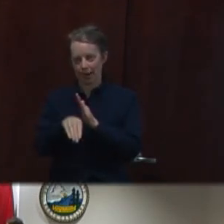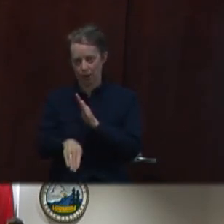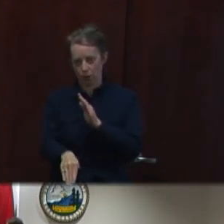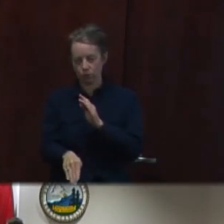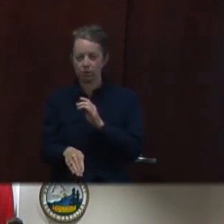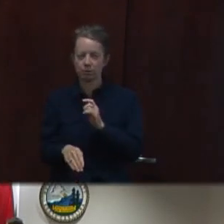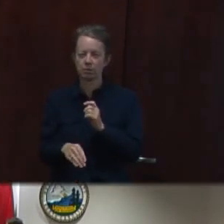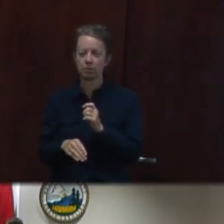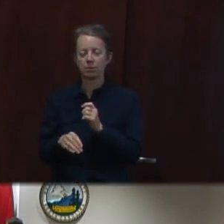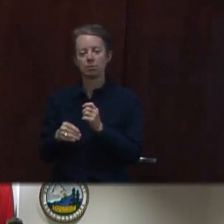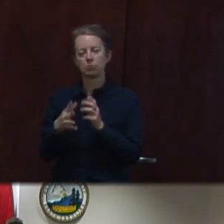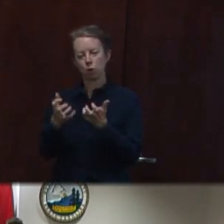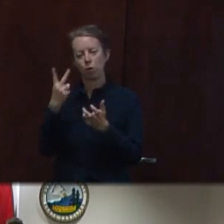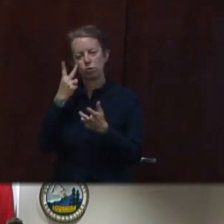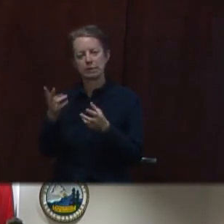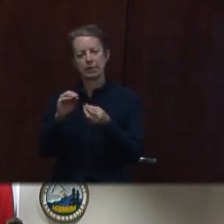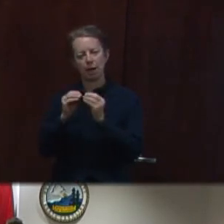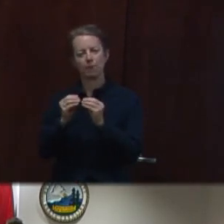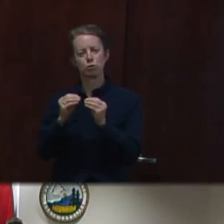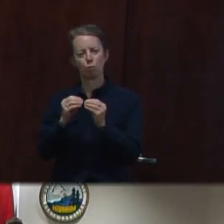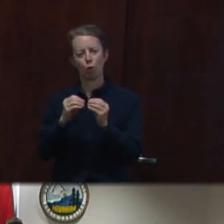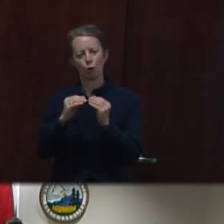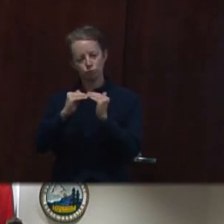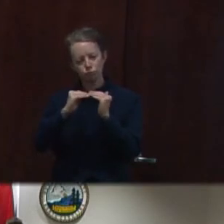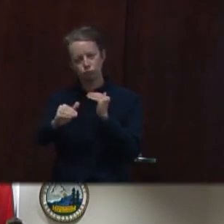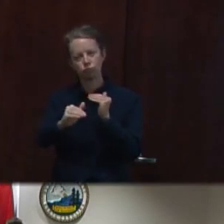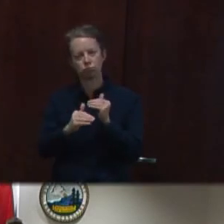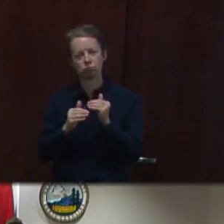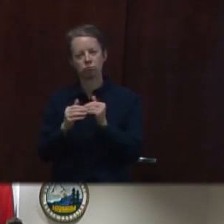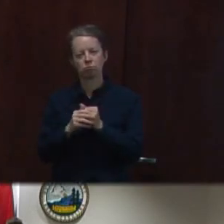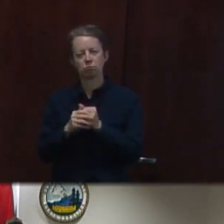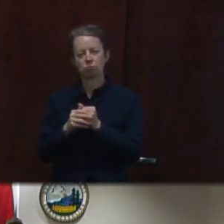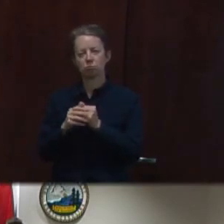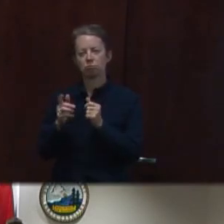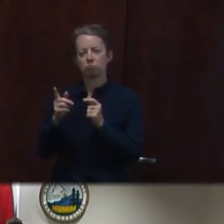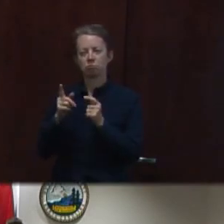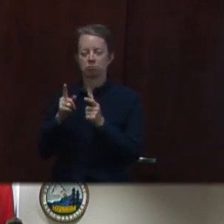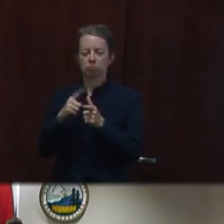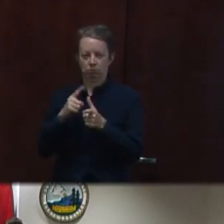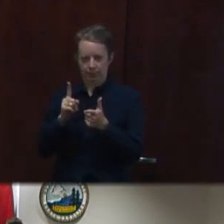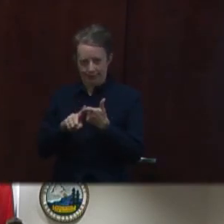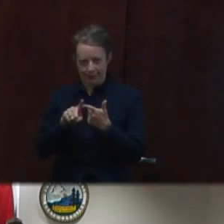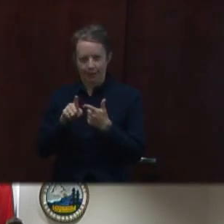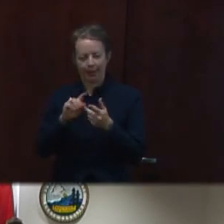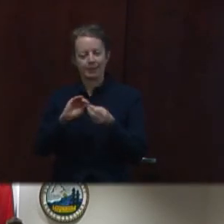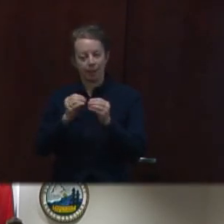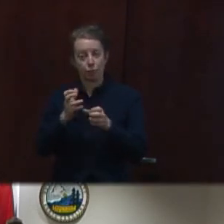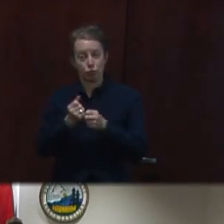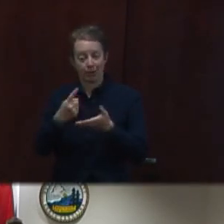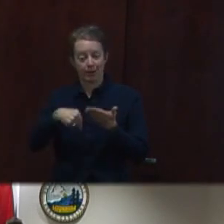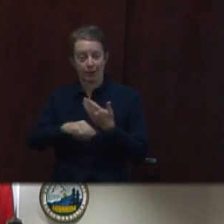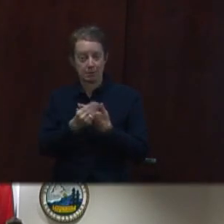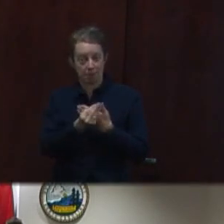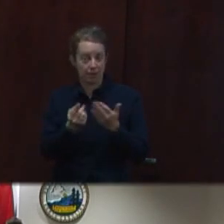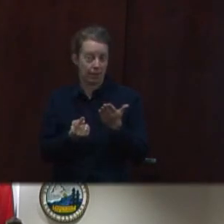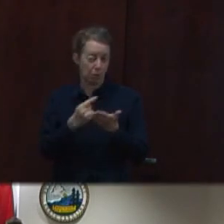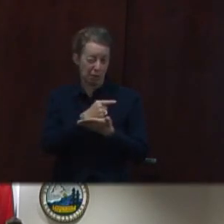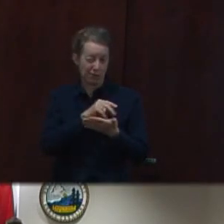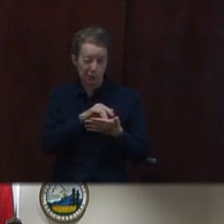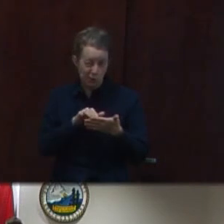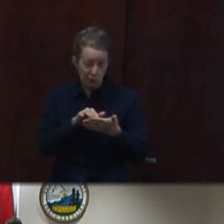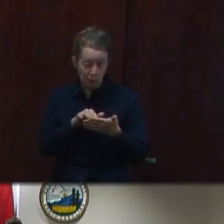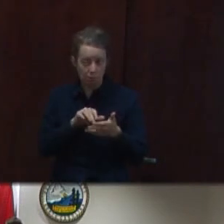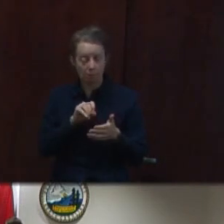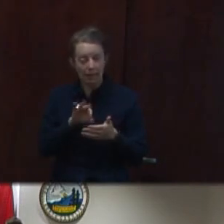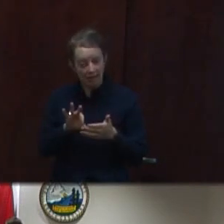more firm. And you could review the data on Monday next week, and if